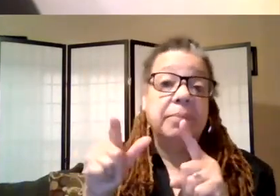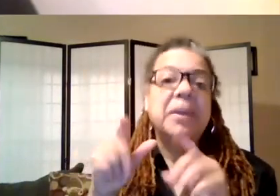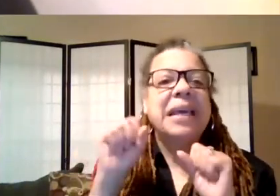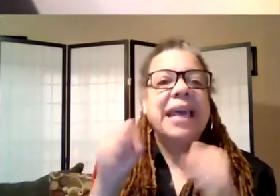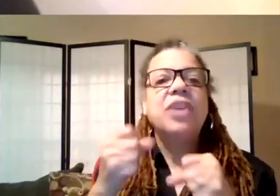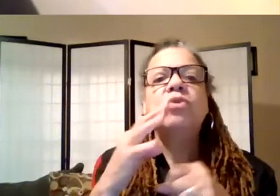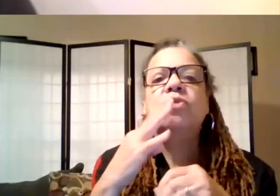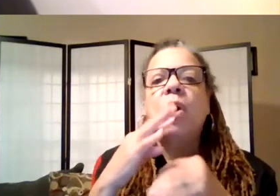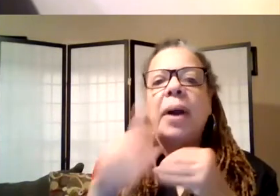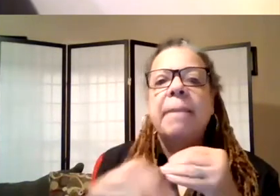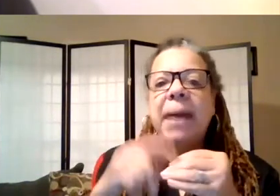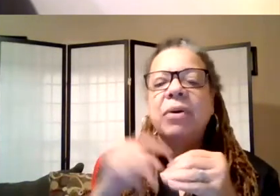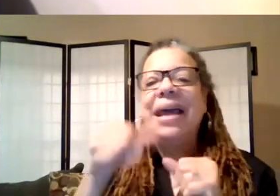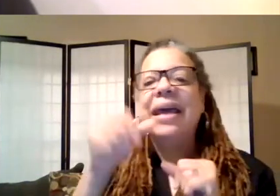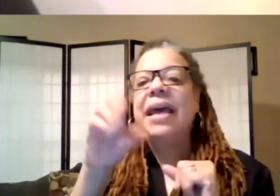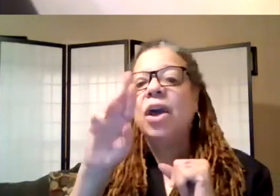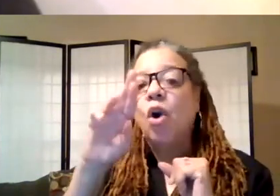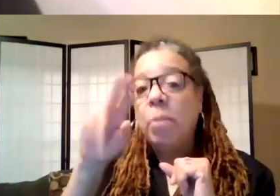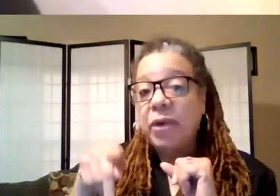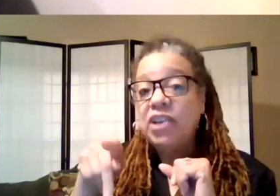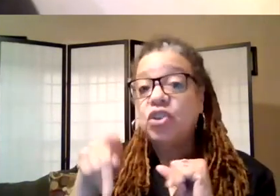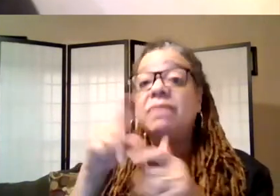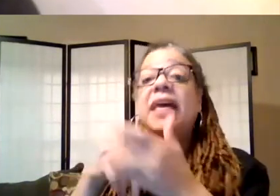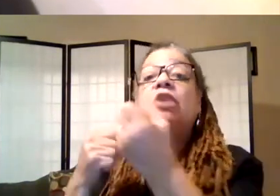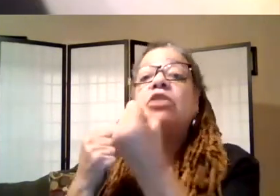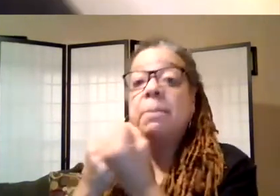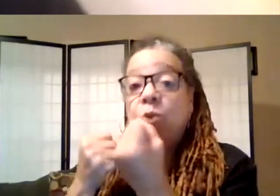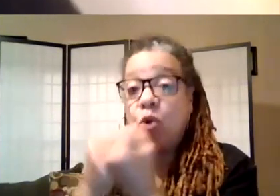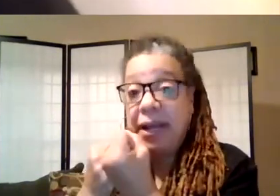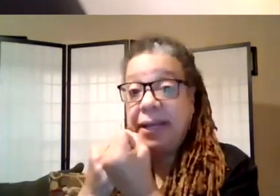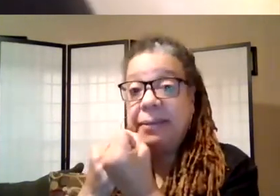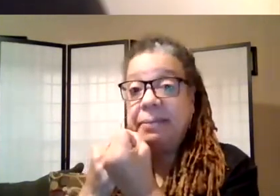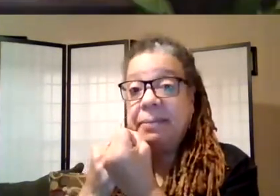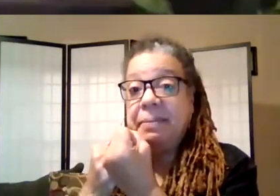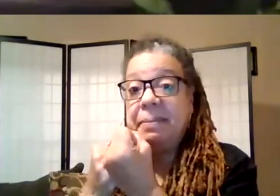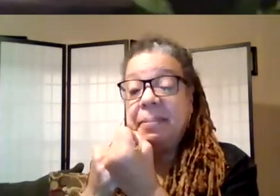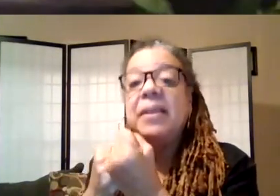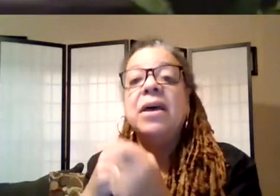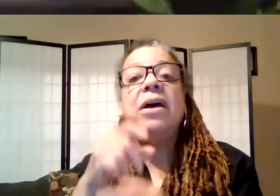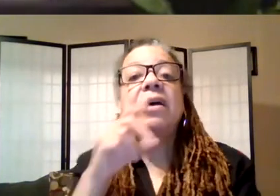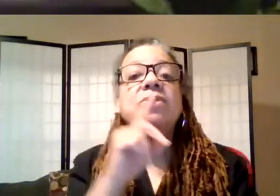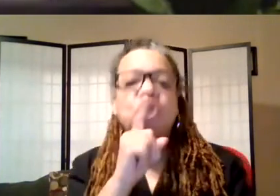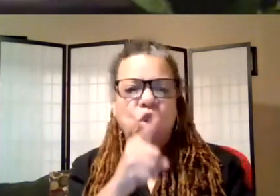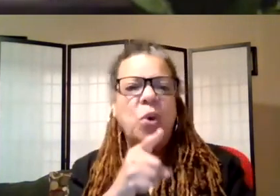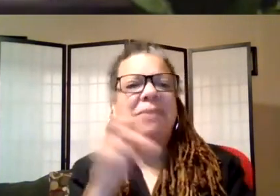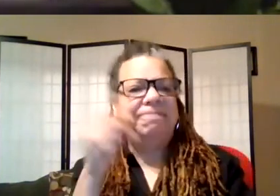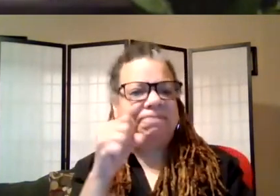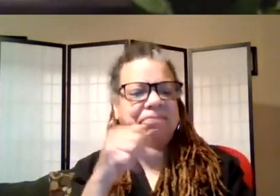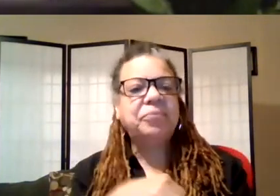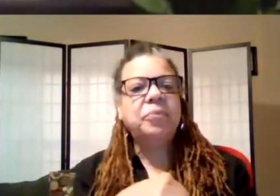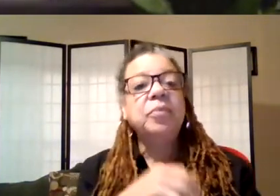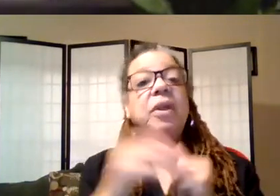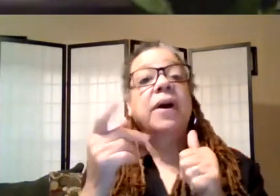talk about any corporations that are supporting the proposition? Sure. So I want to